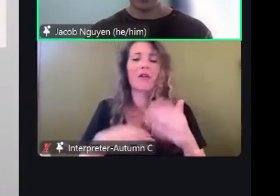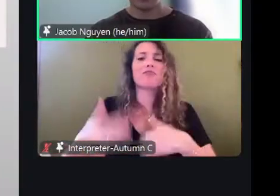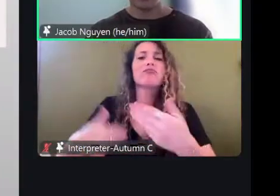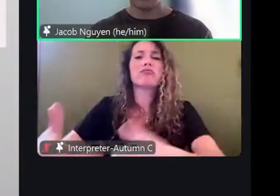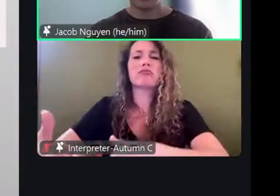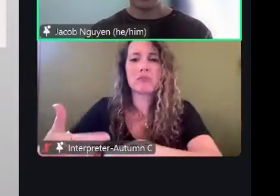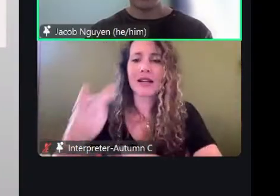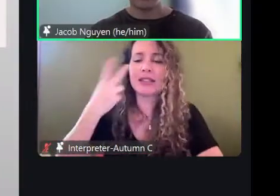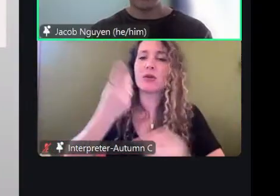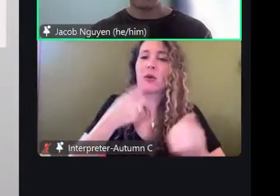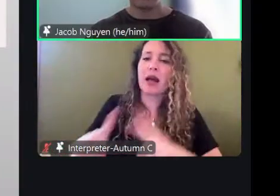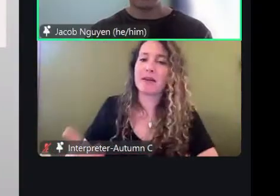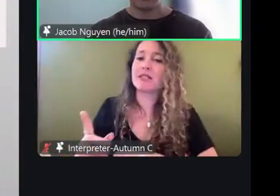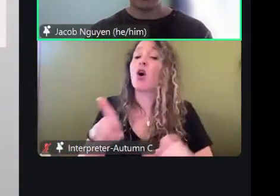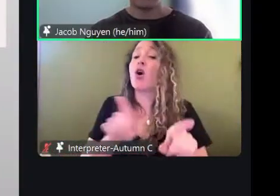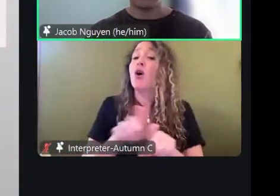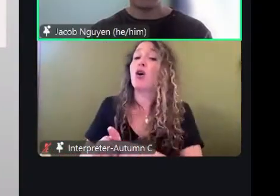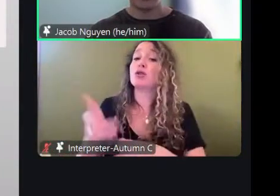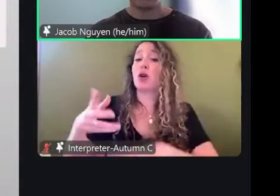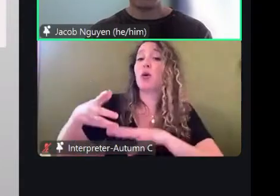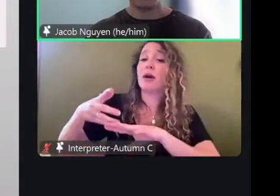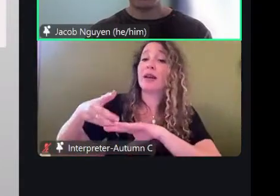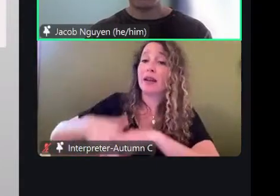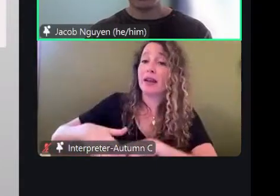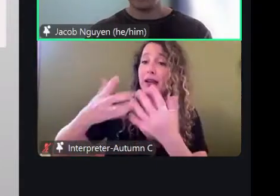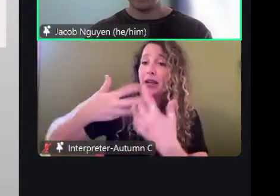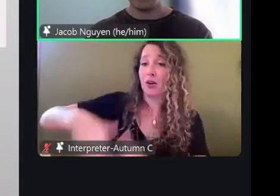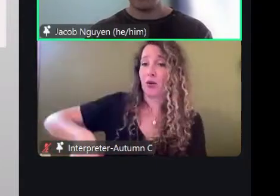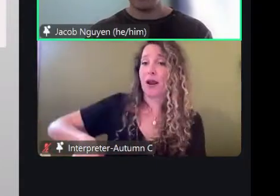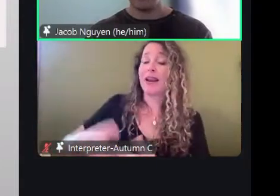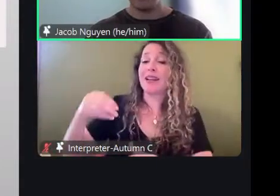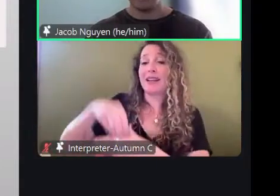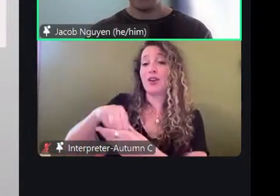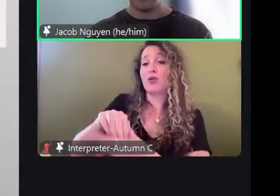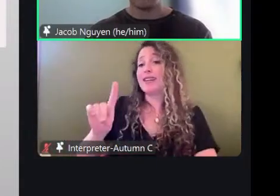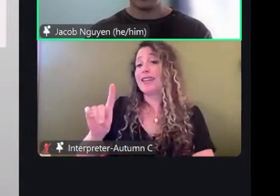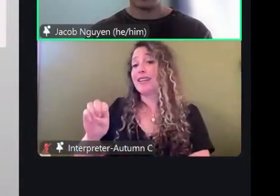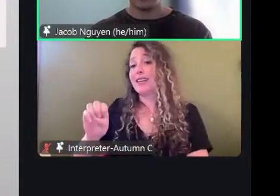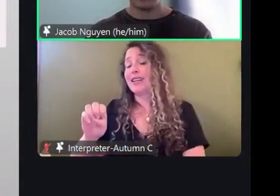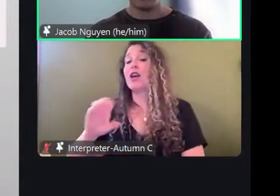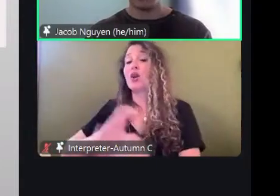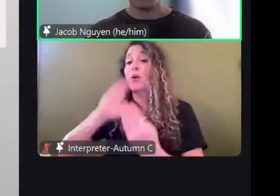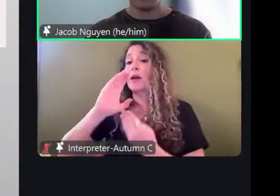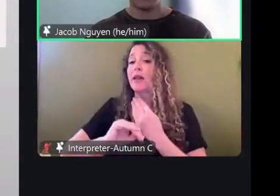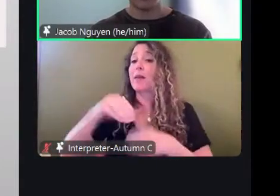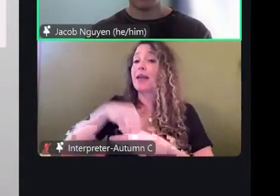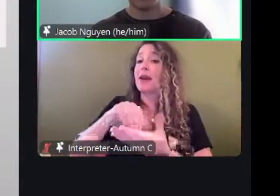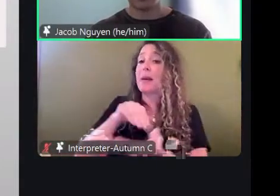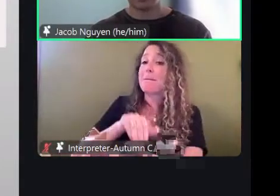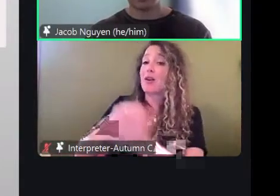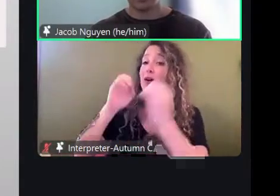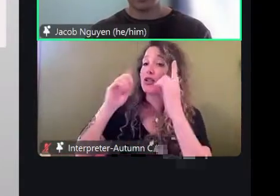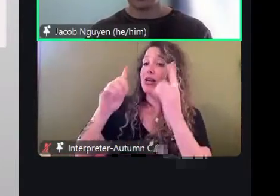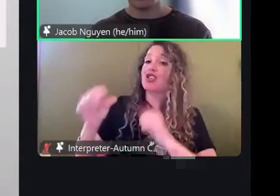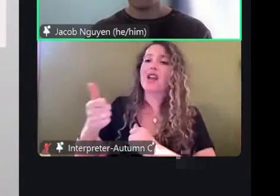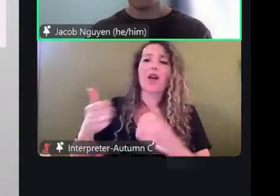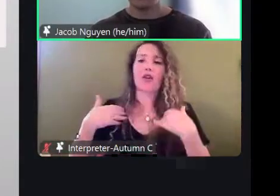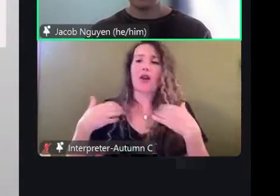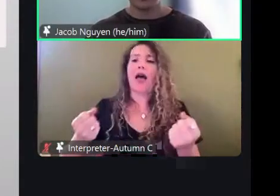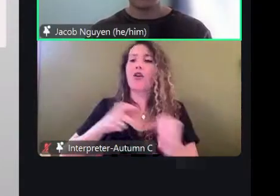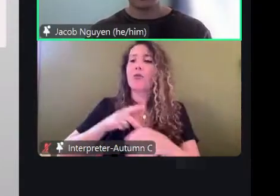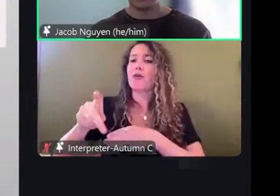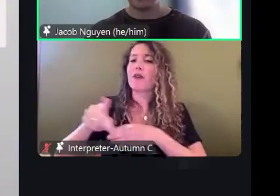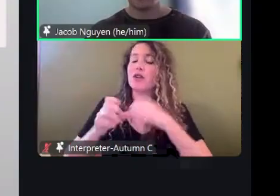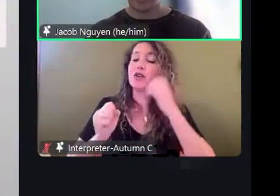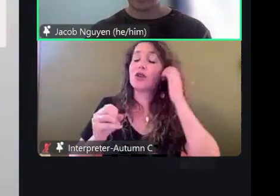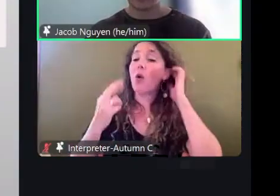time, and also integrate mentor training into DEI curriculums in medical education, but also other health professions. And so